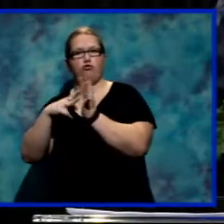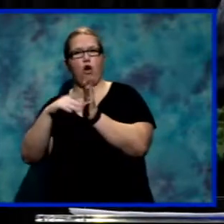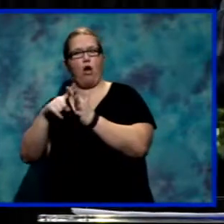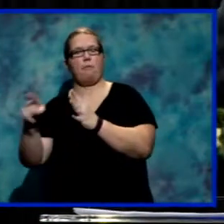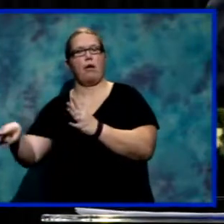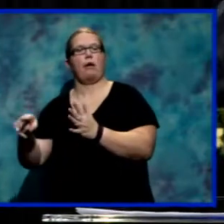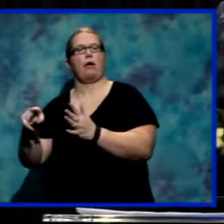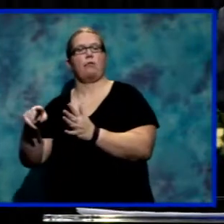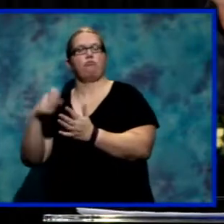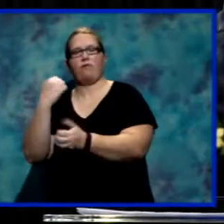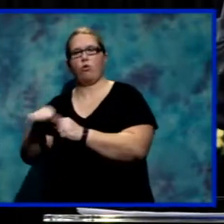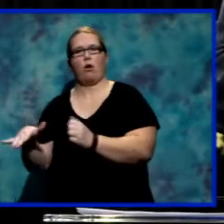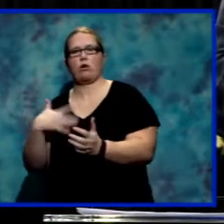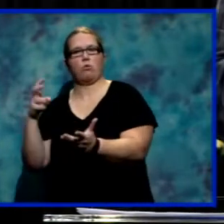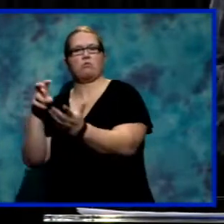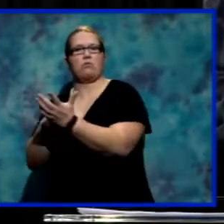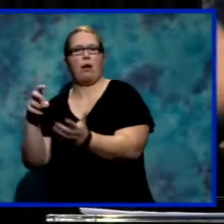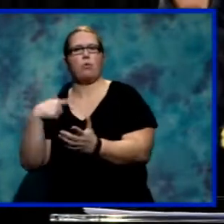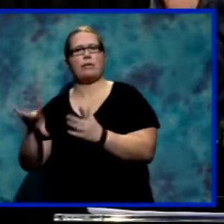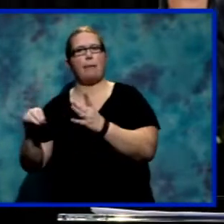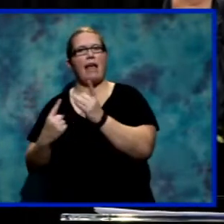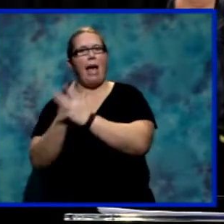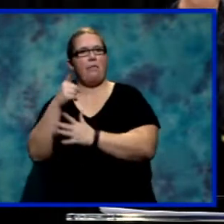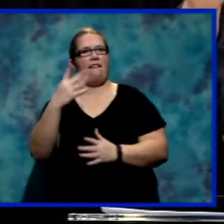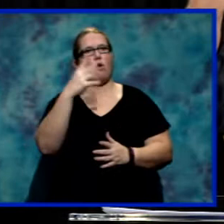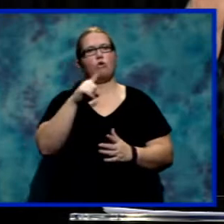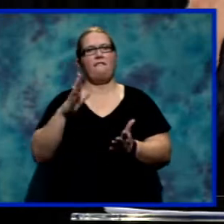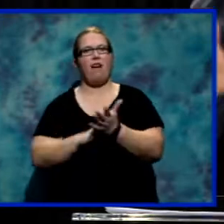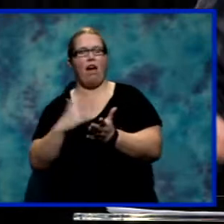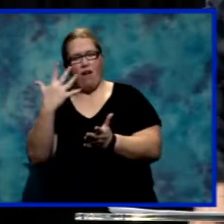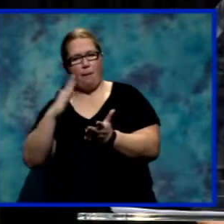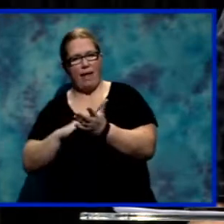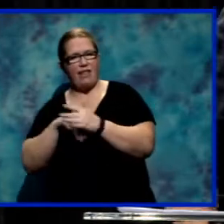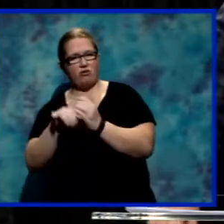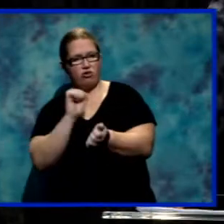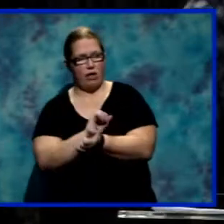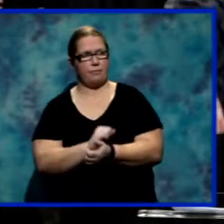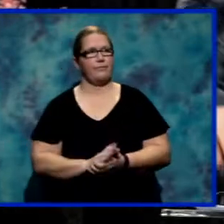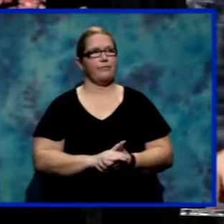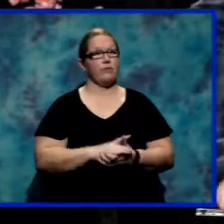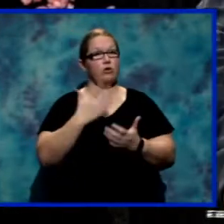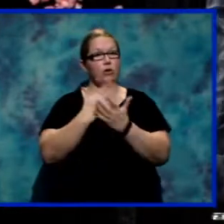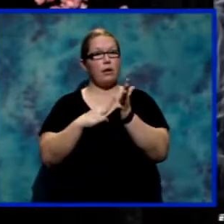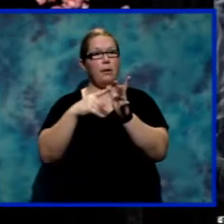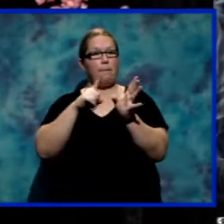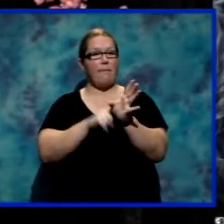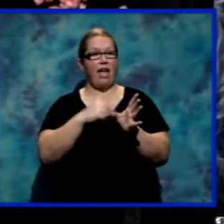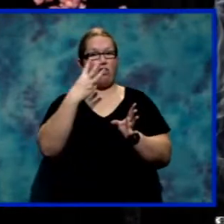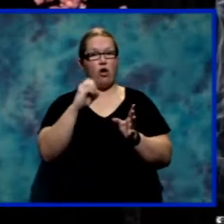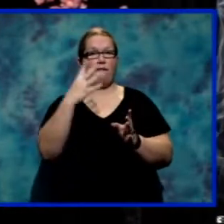in that 4 to 6 months that he was in jail. He refused. And on May the 30th,